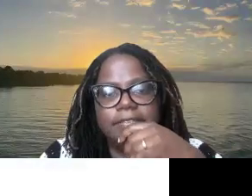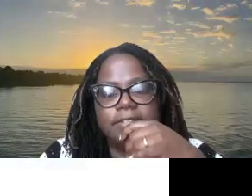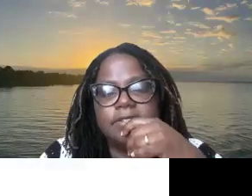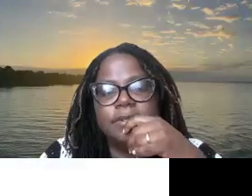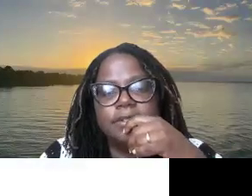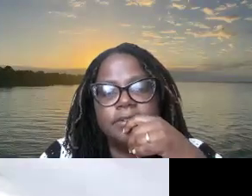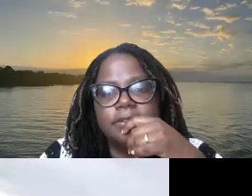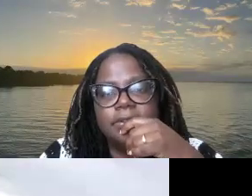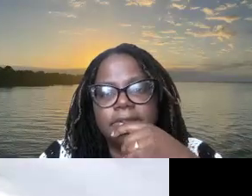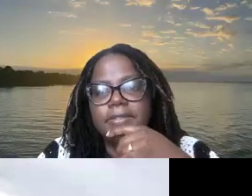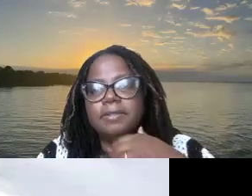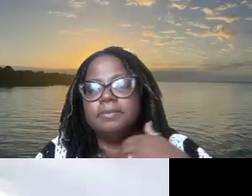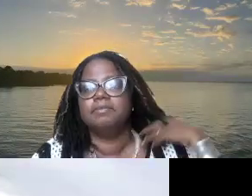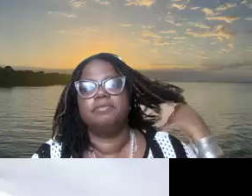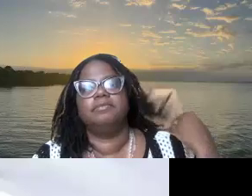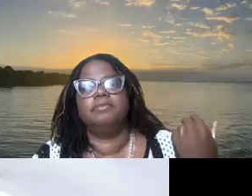and then our advocacy work.